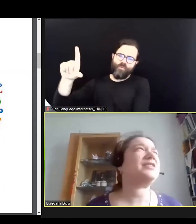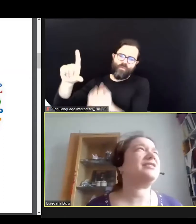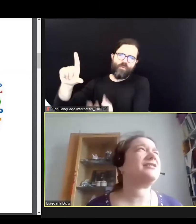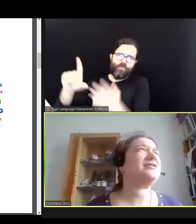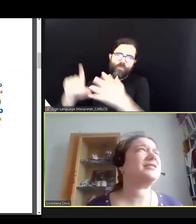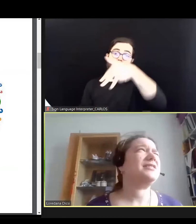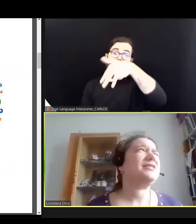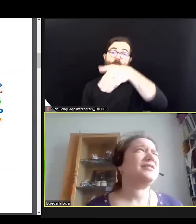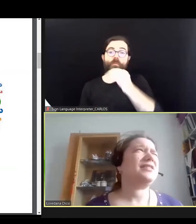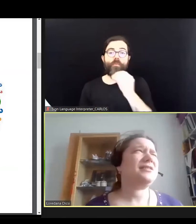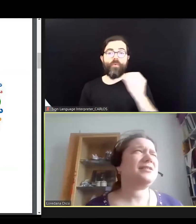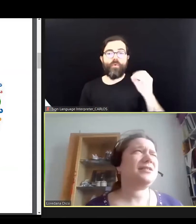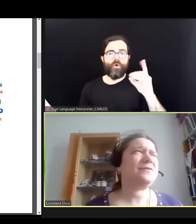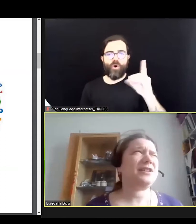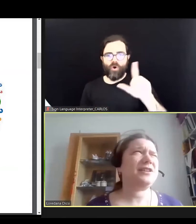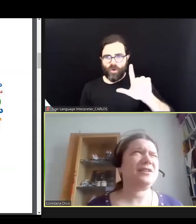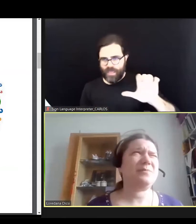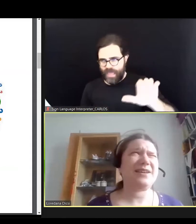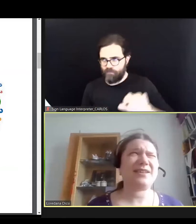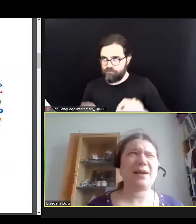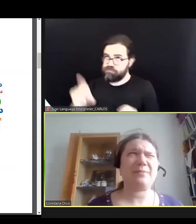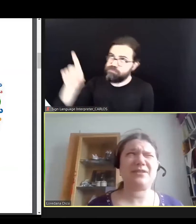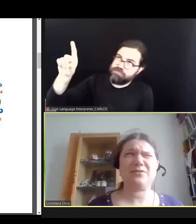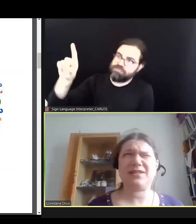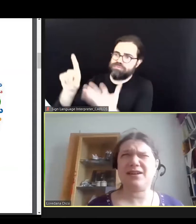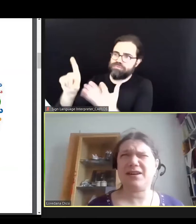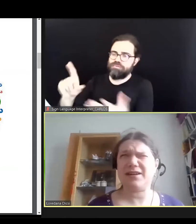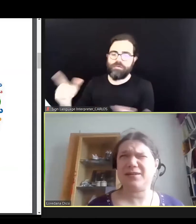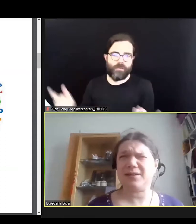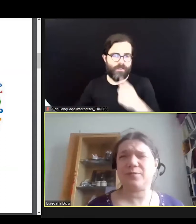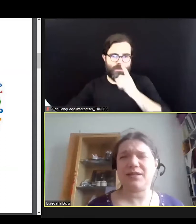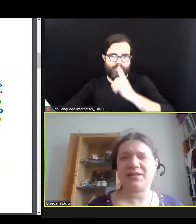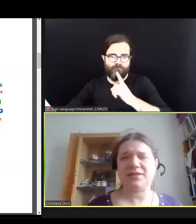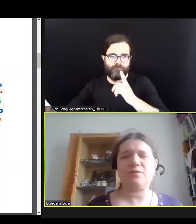understandable. And that's